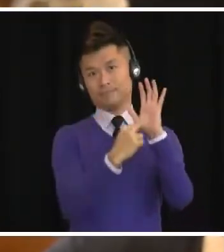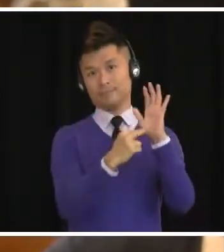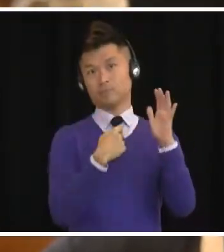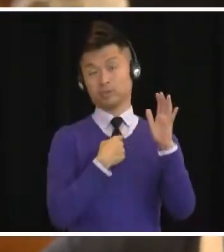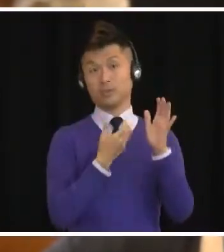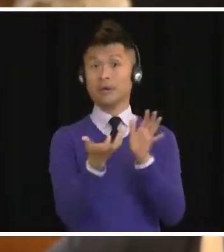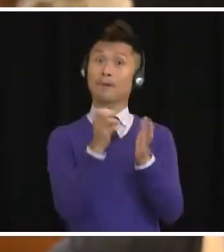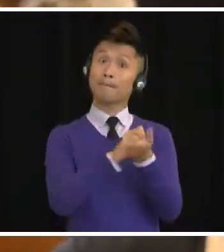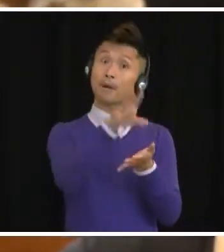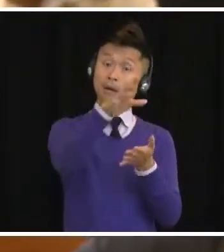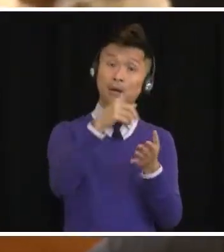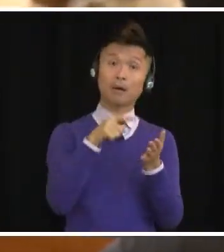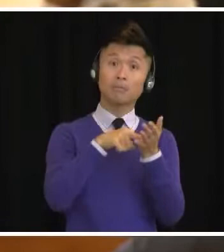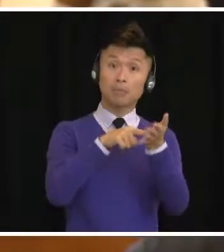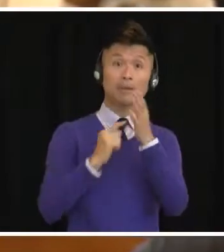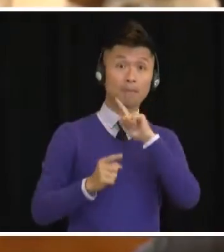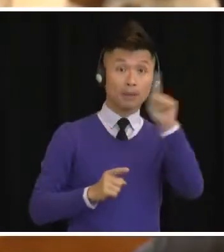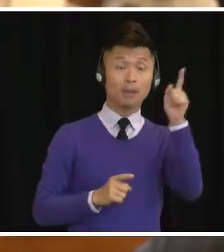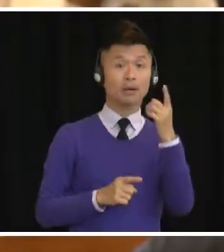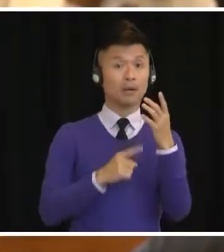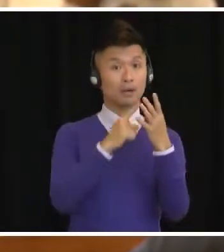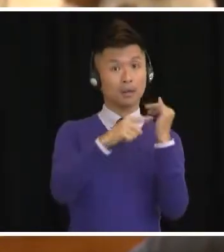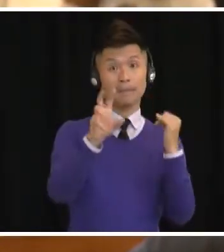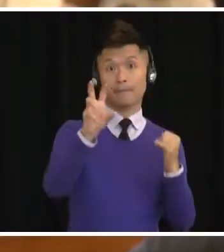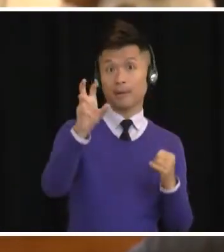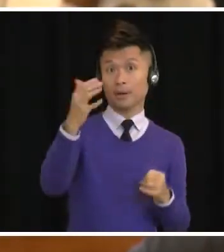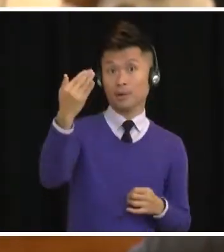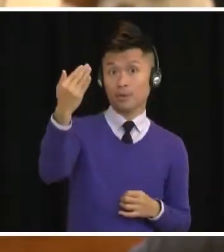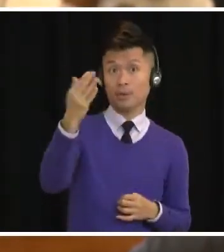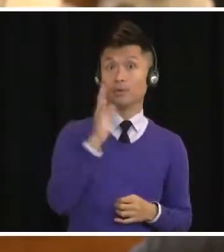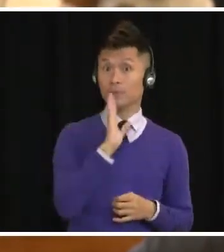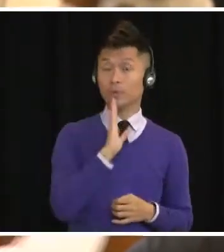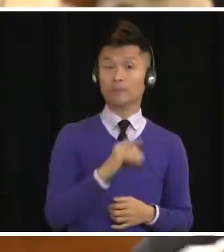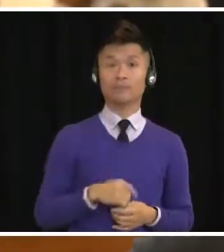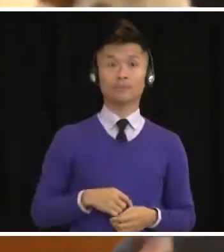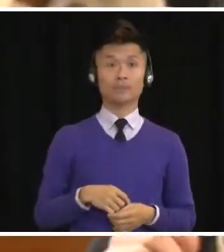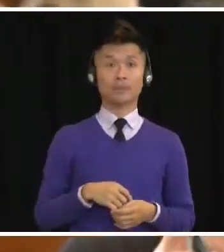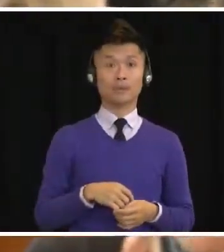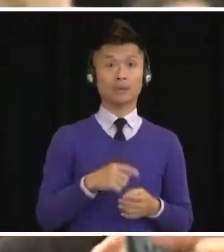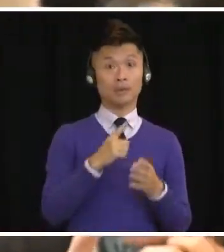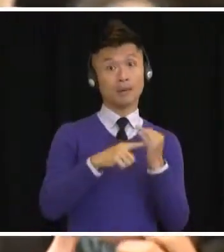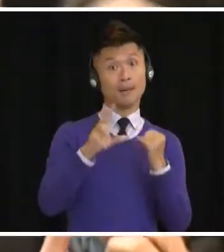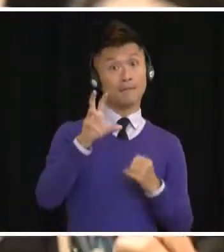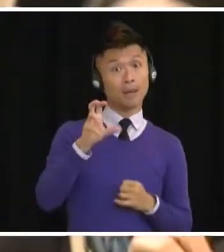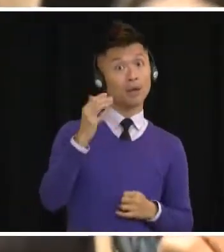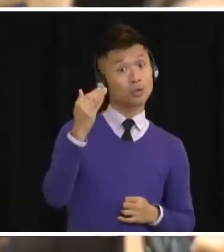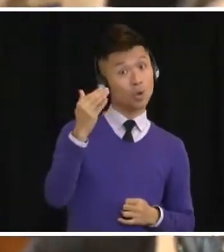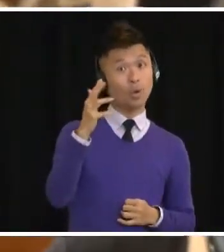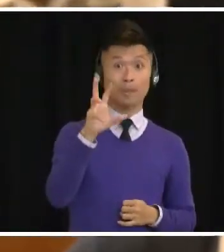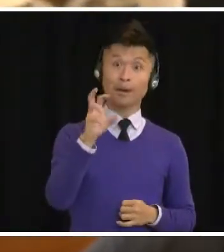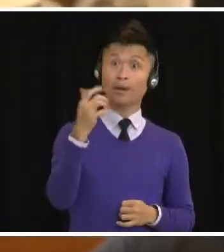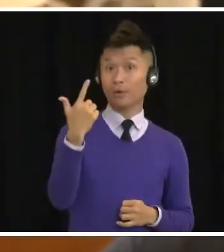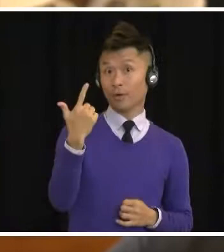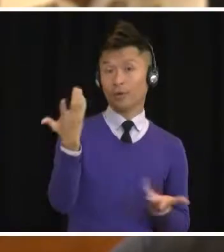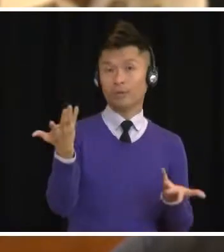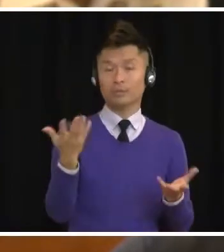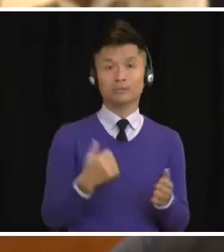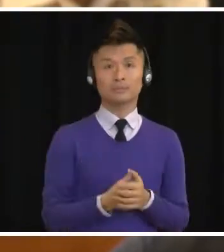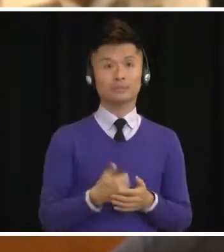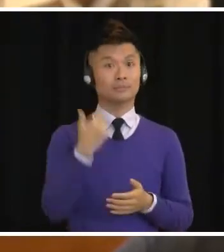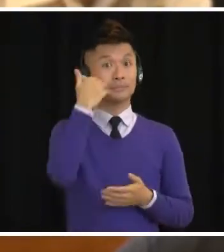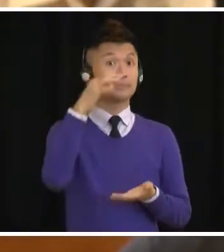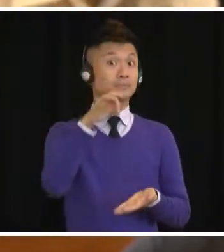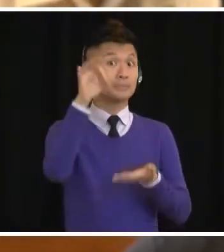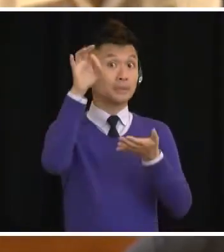question will be directed to Control Yuan. You said earlier that there were 89 or